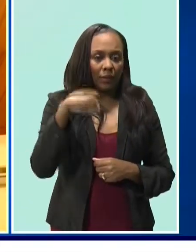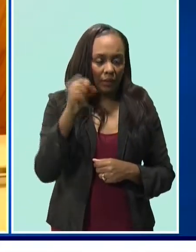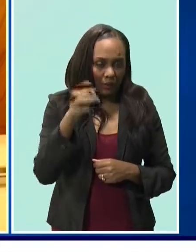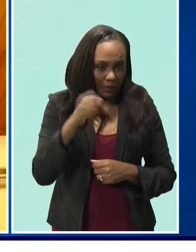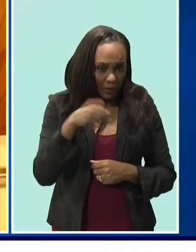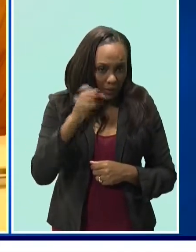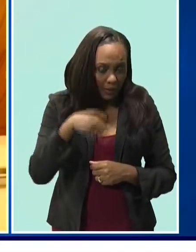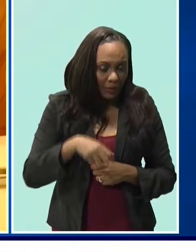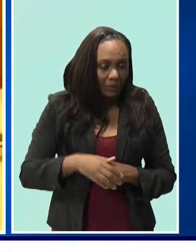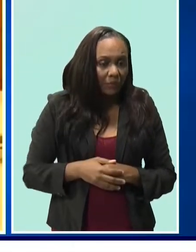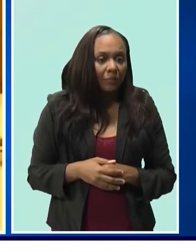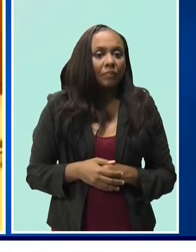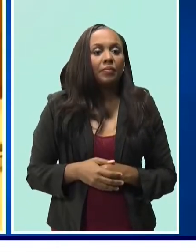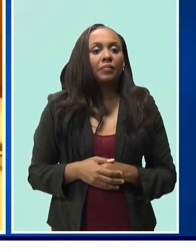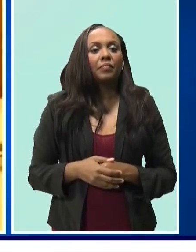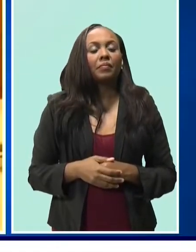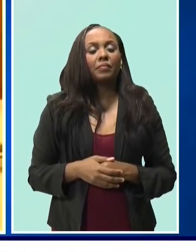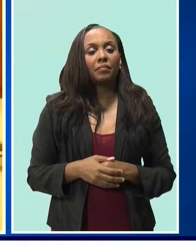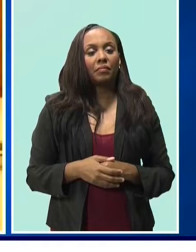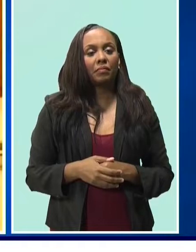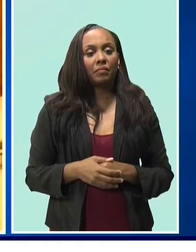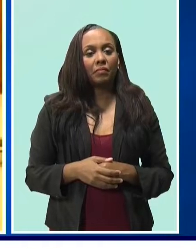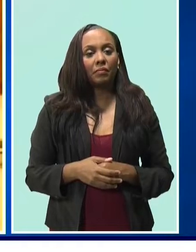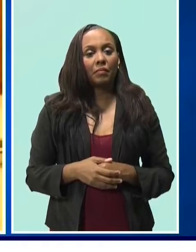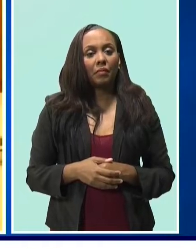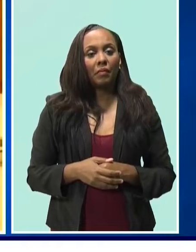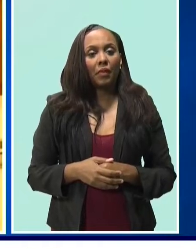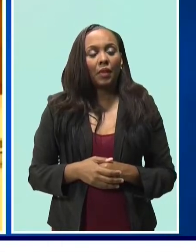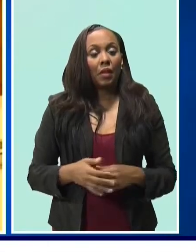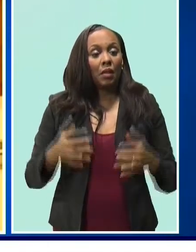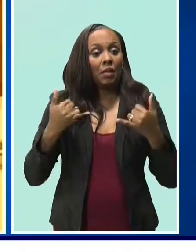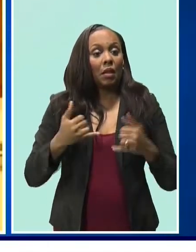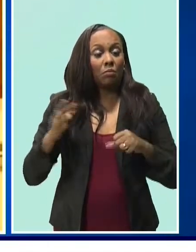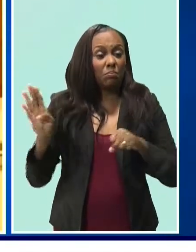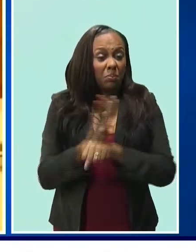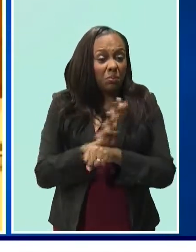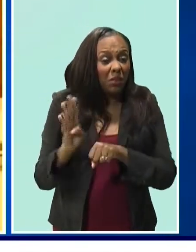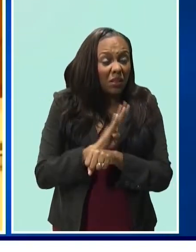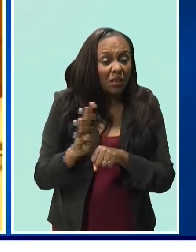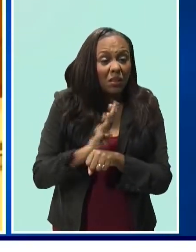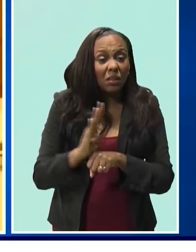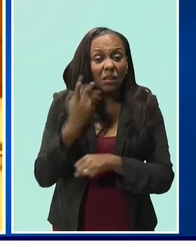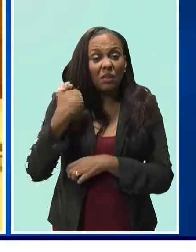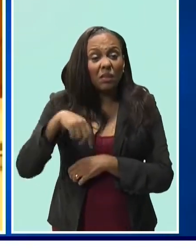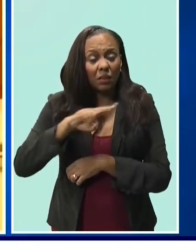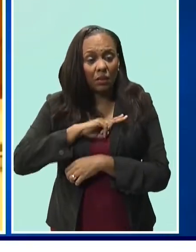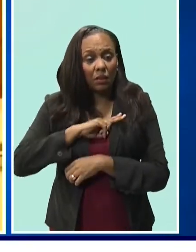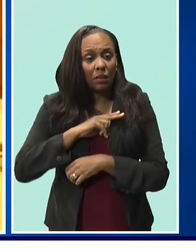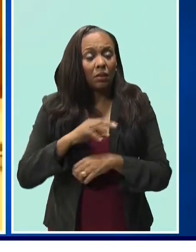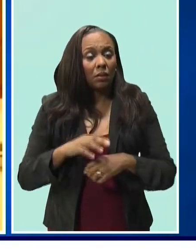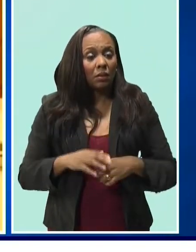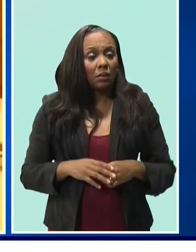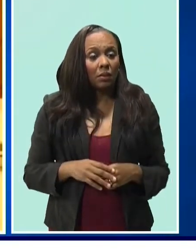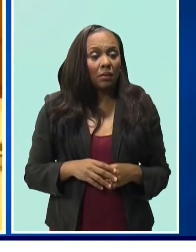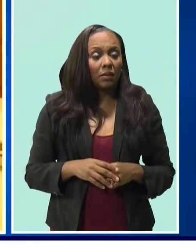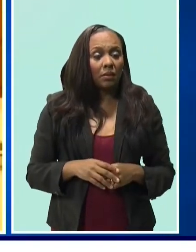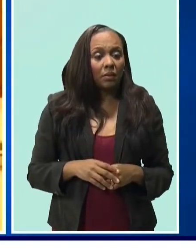to that, today was a very busy day for us. There was